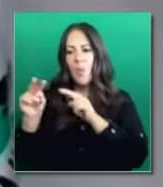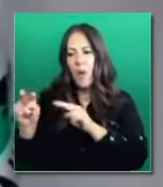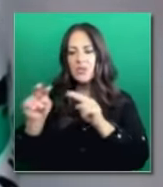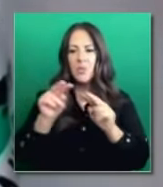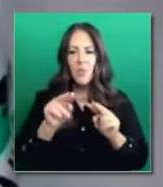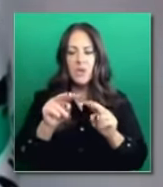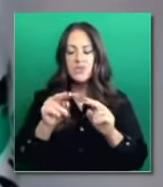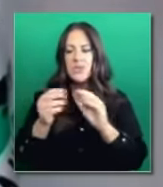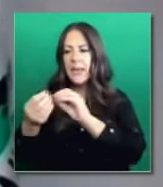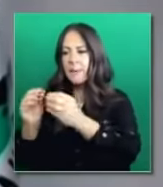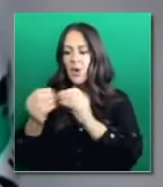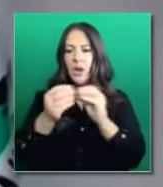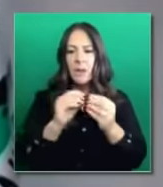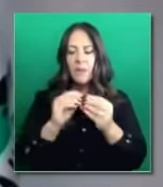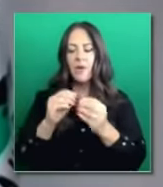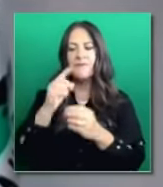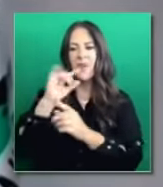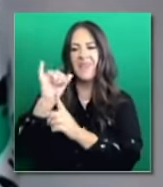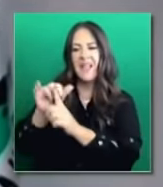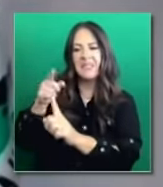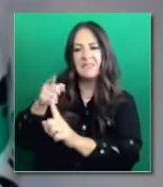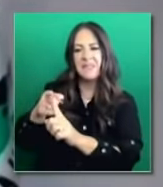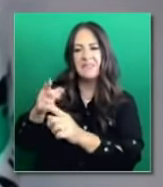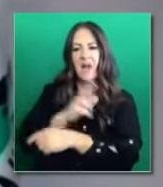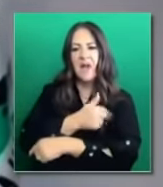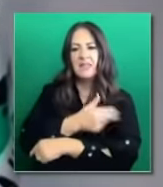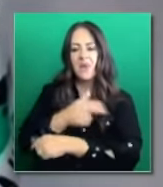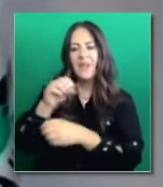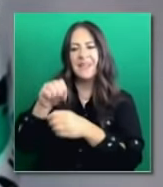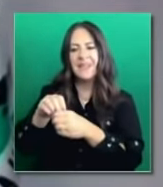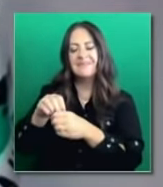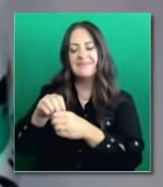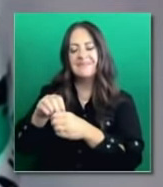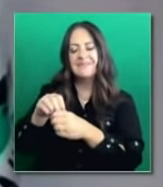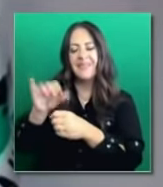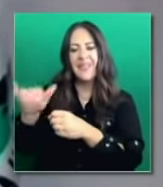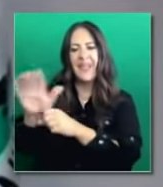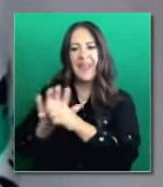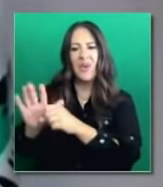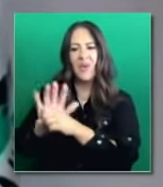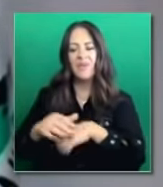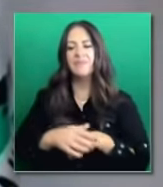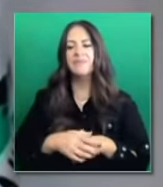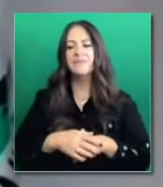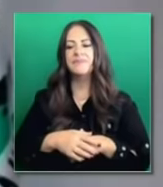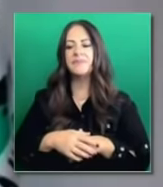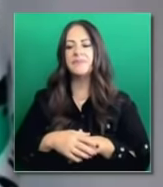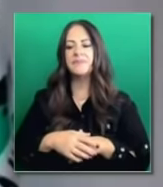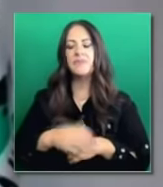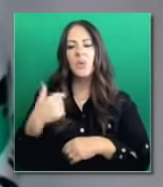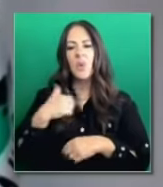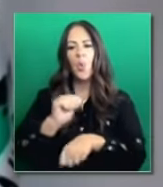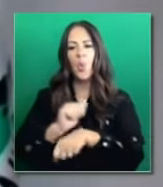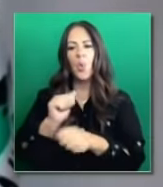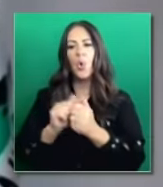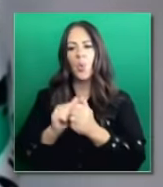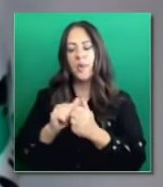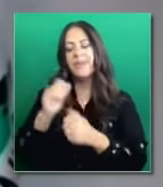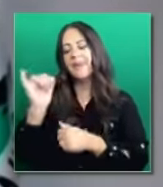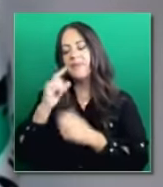recently deployed teams as recently as this morning to work in those counties in Fresno